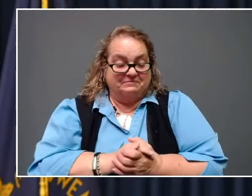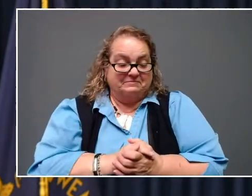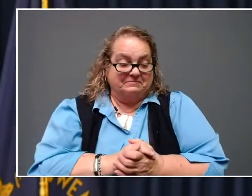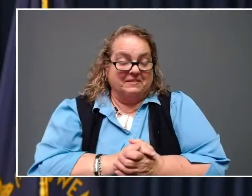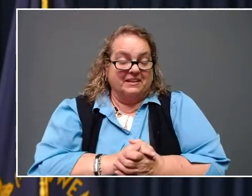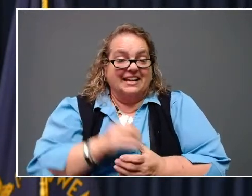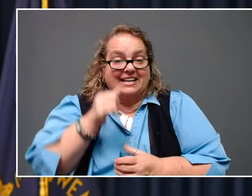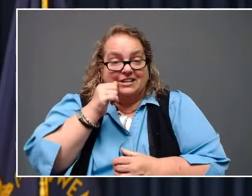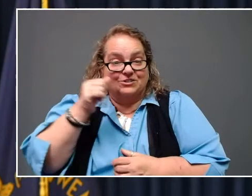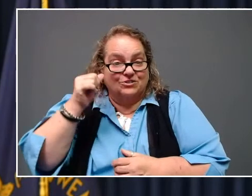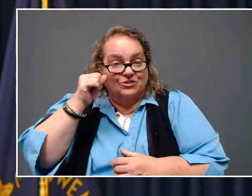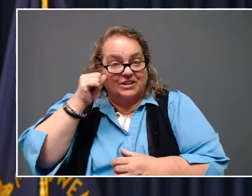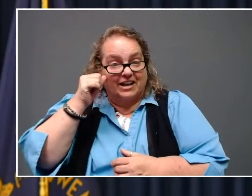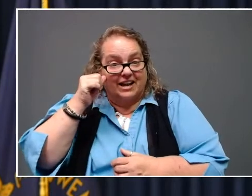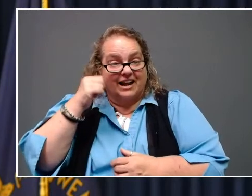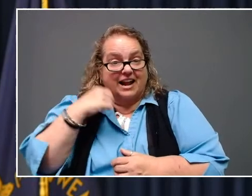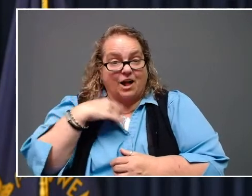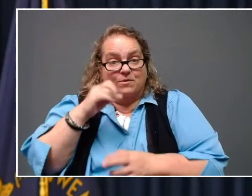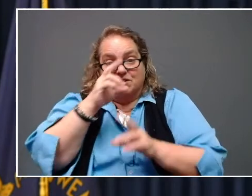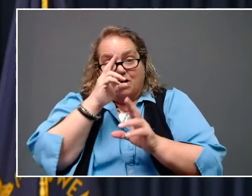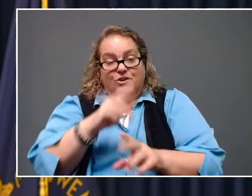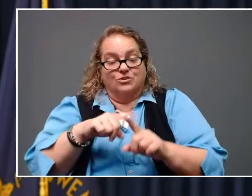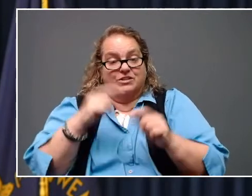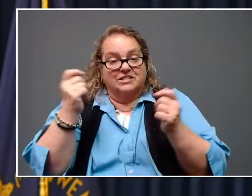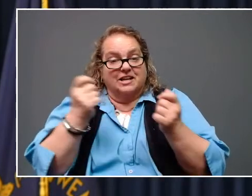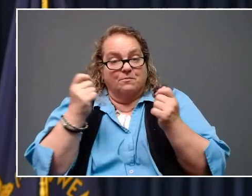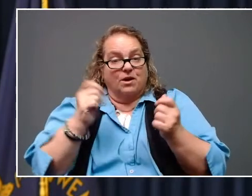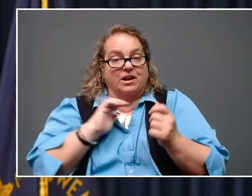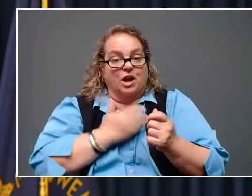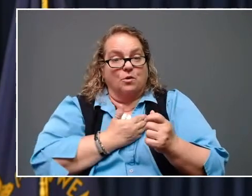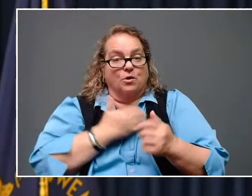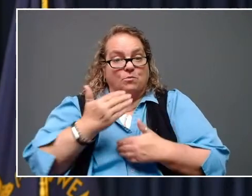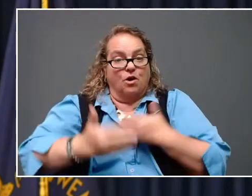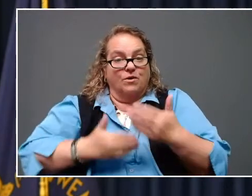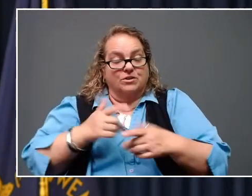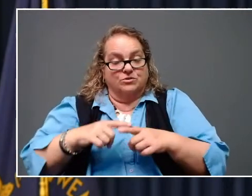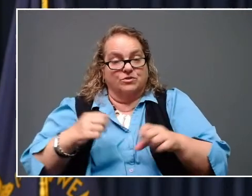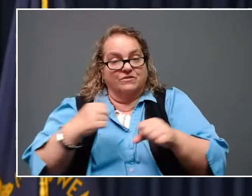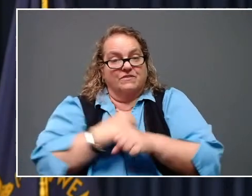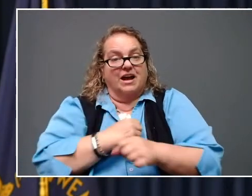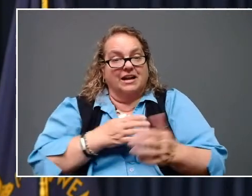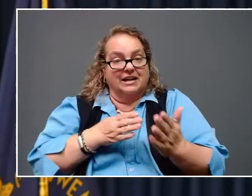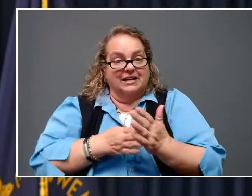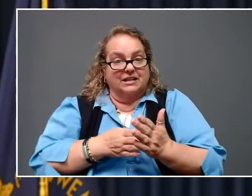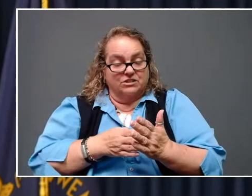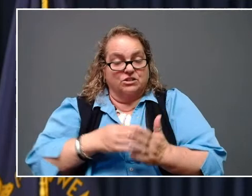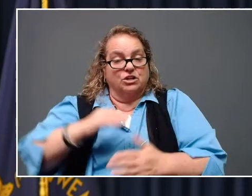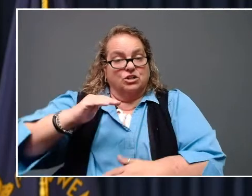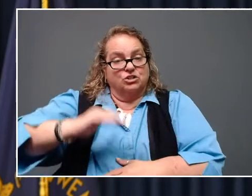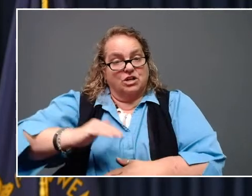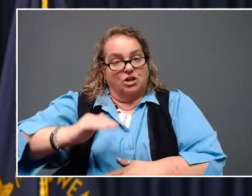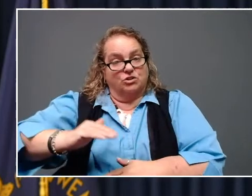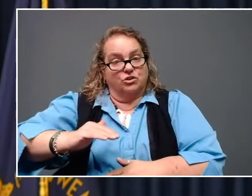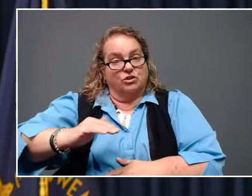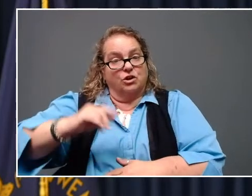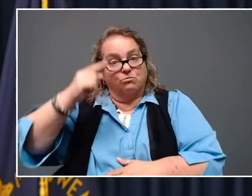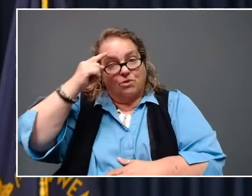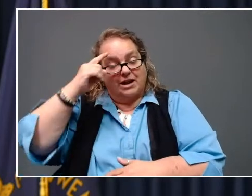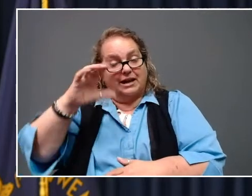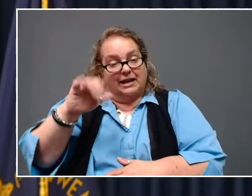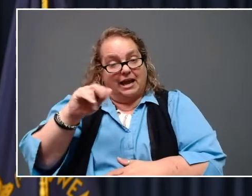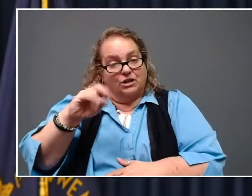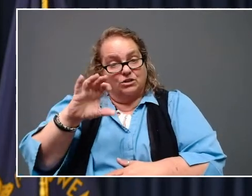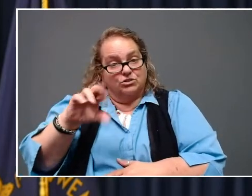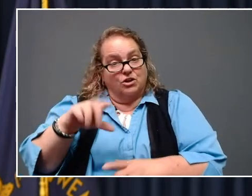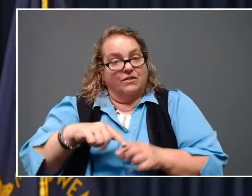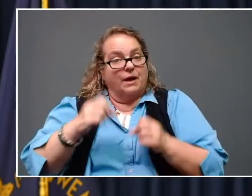yesterday I was honored to celebrate our progress to fight against childhood brain cancer that so many other